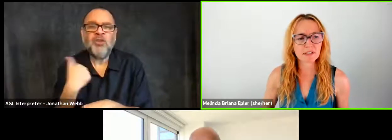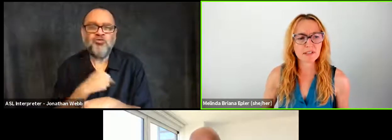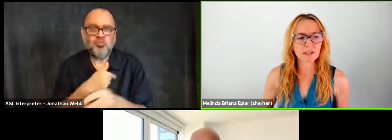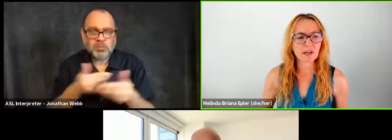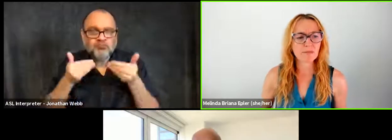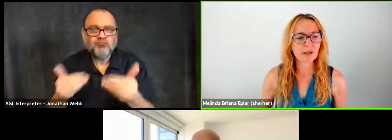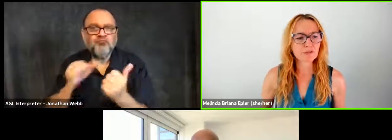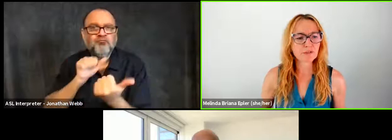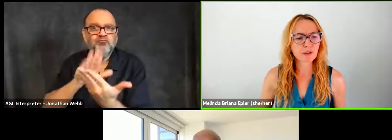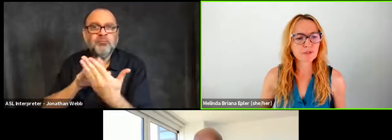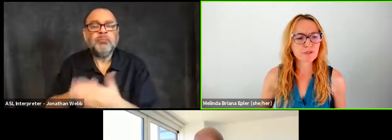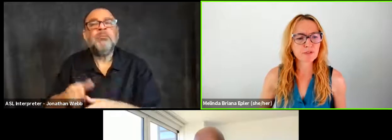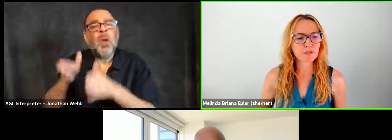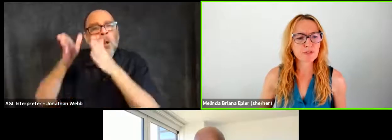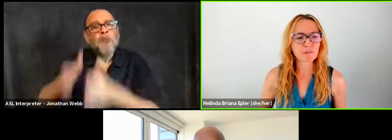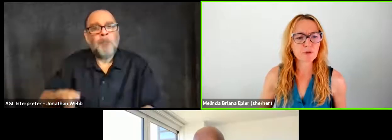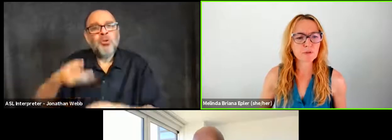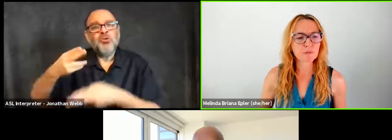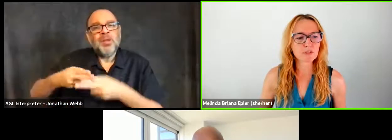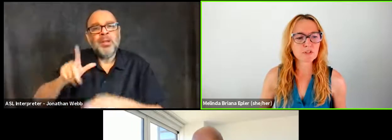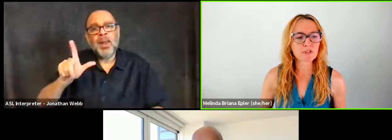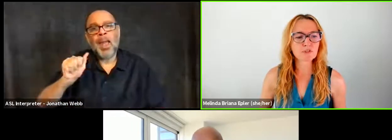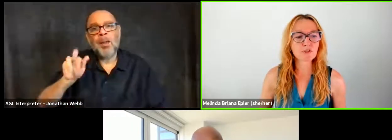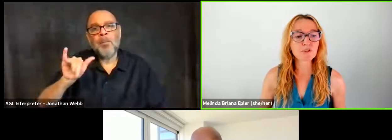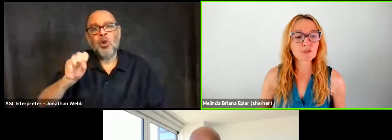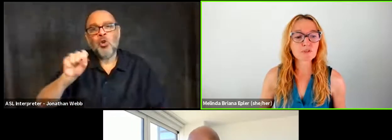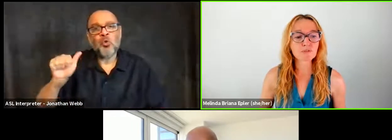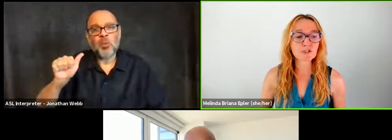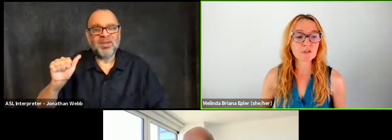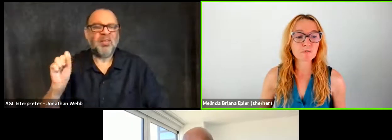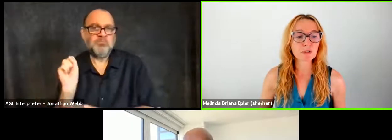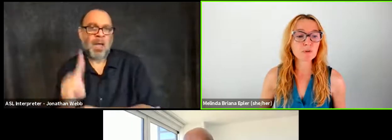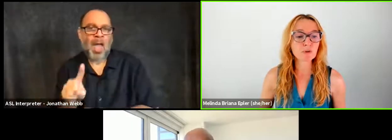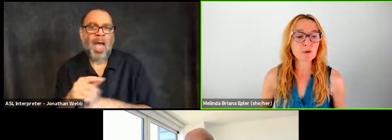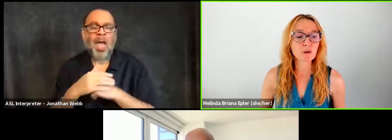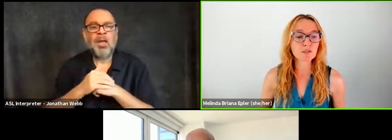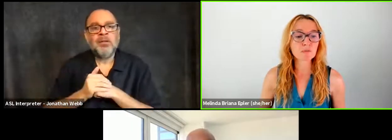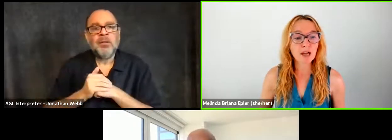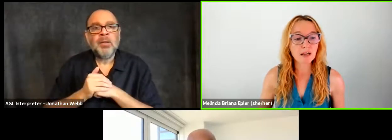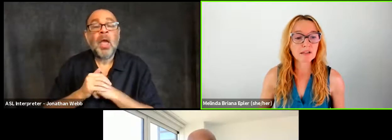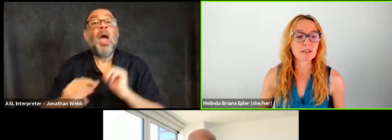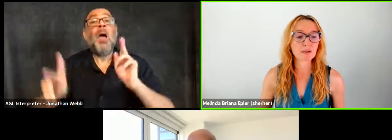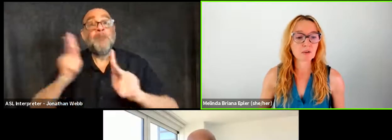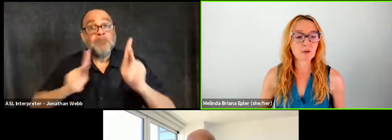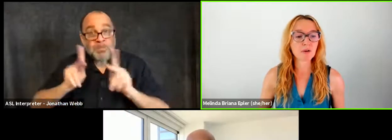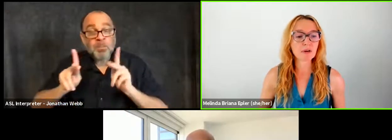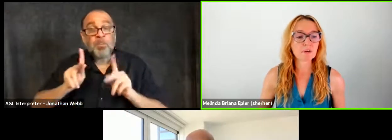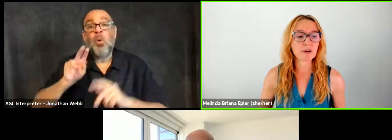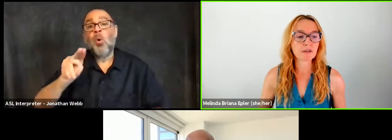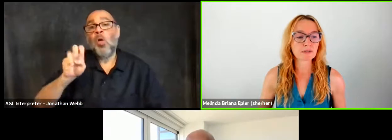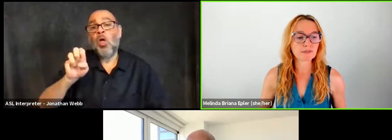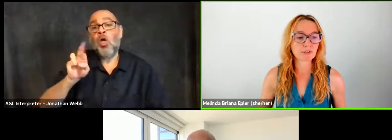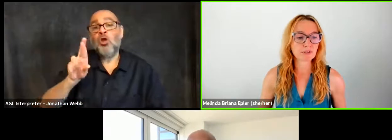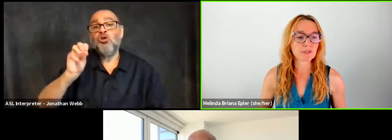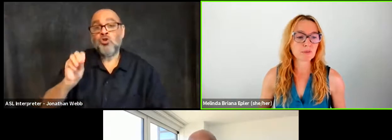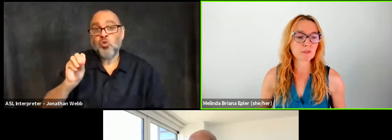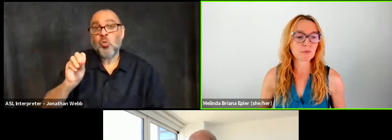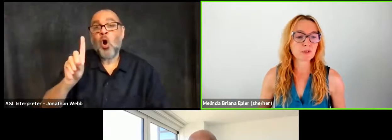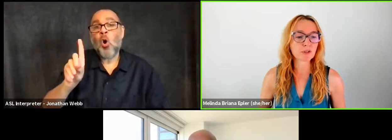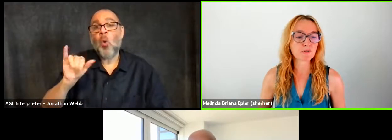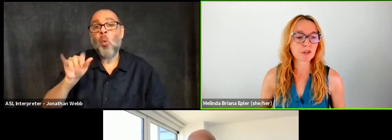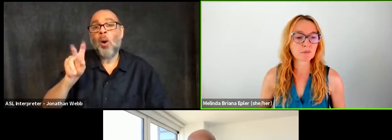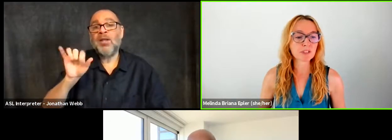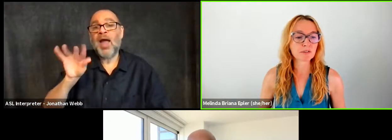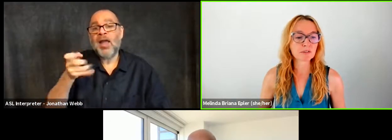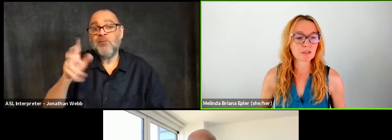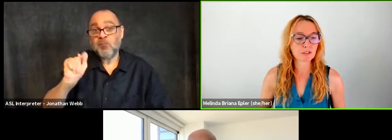Larissa. Have you found good supportive spaces for neurodivergent people who are also Black or BIPOC folks? One